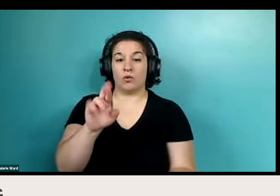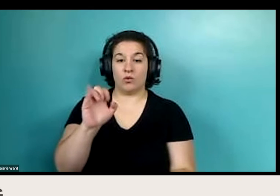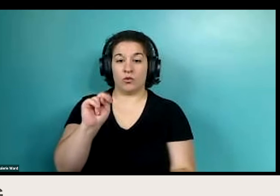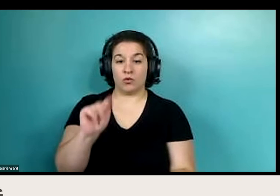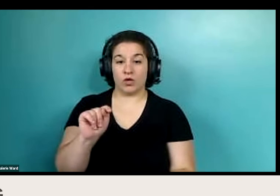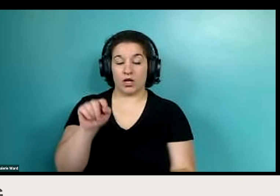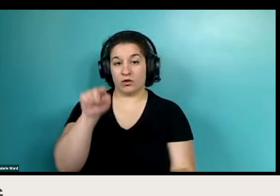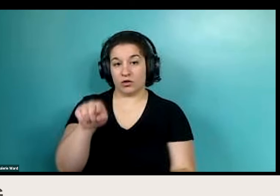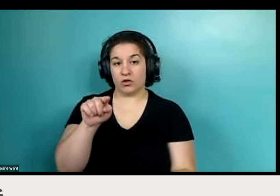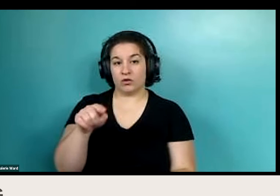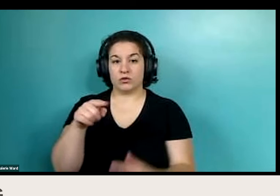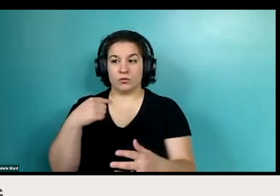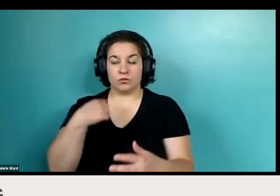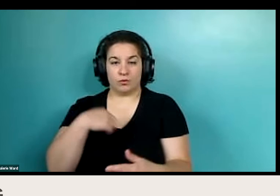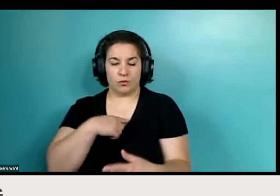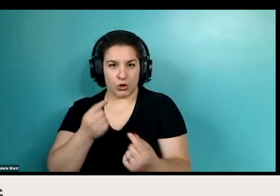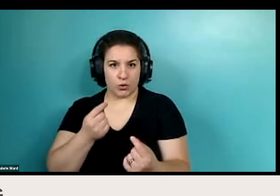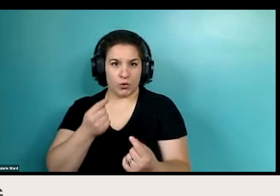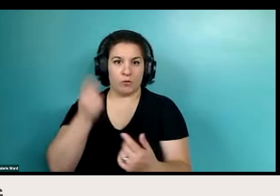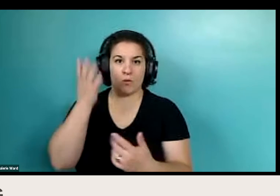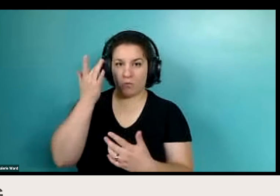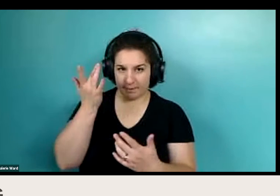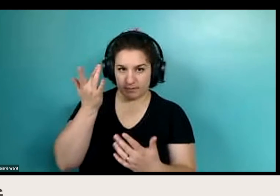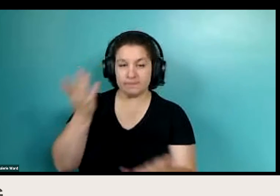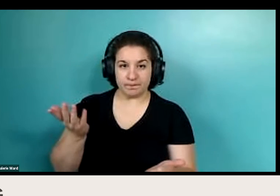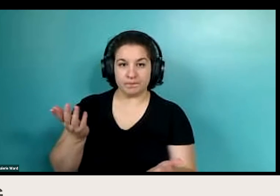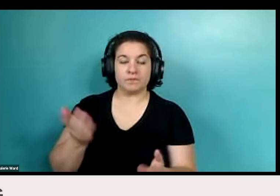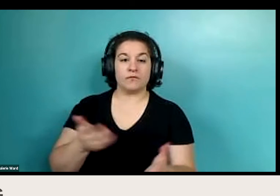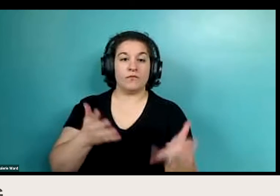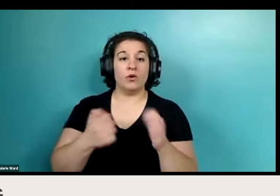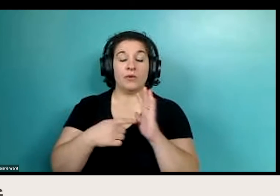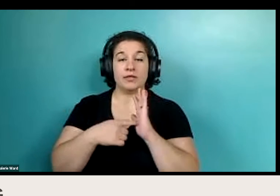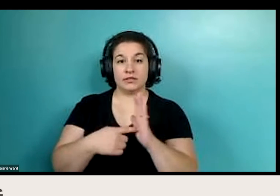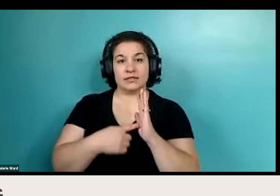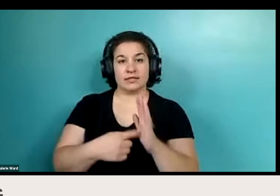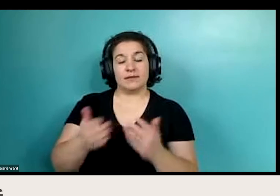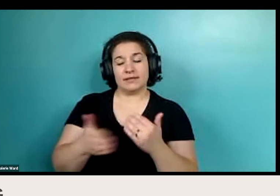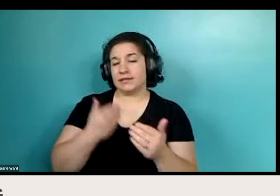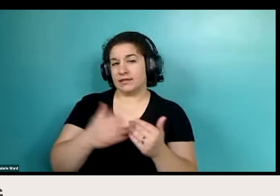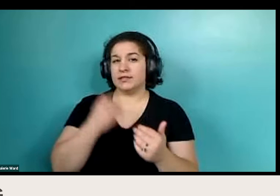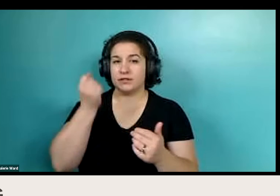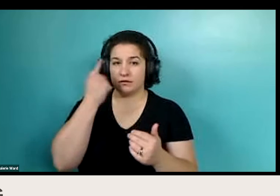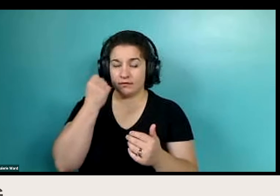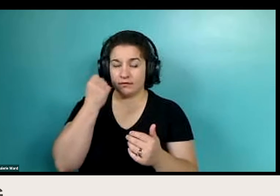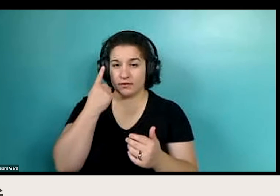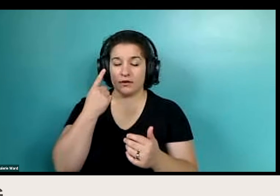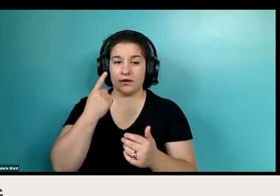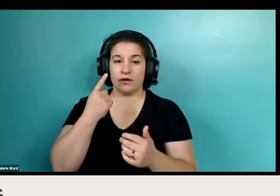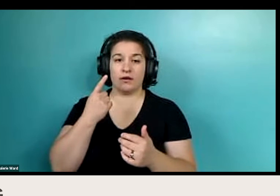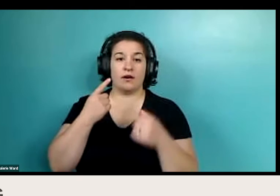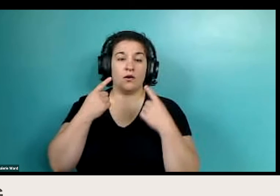it. We want an example that's easy to understand and works really